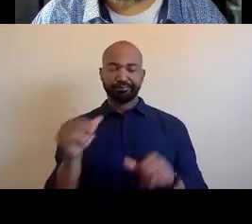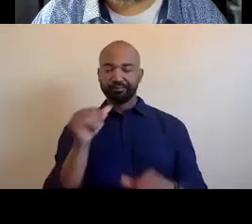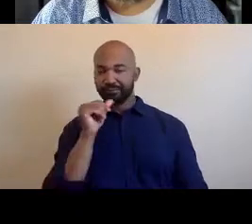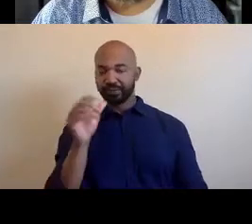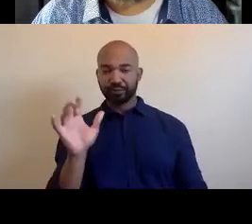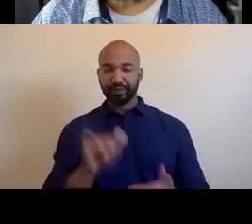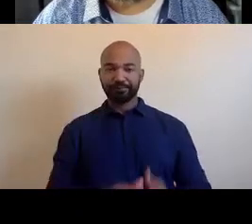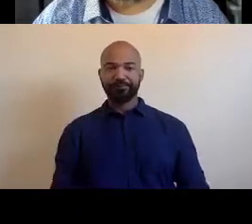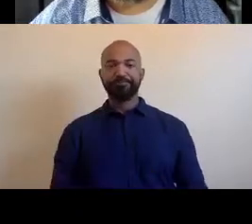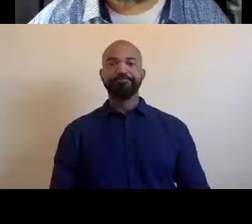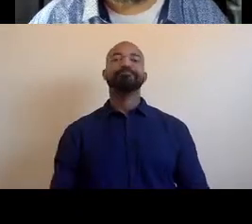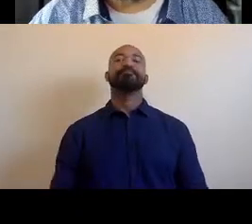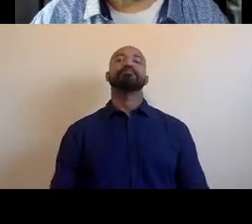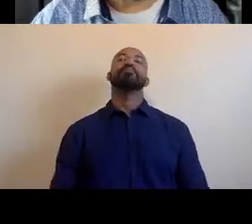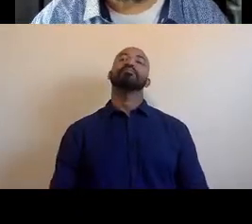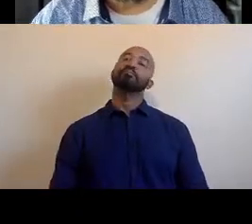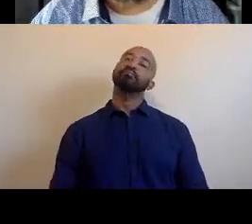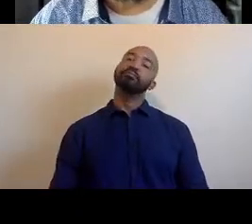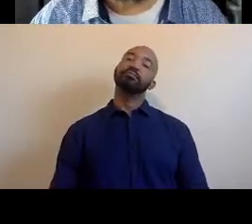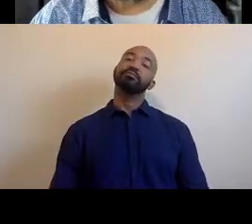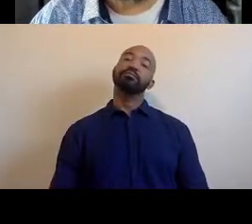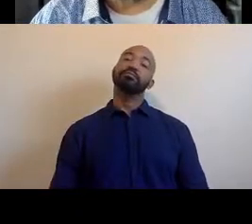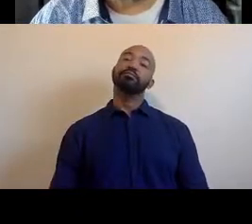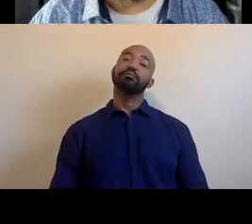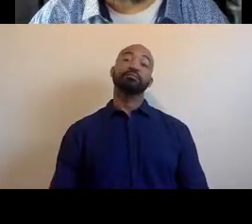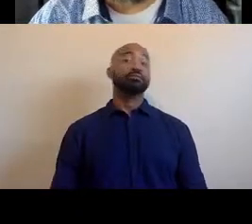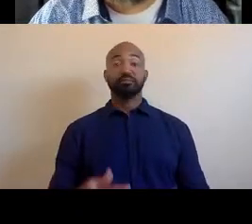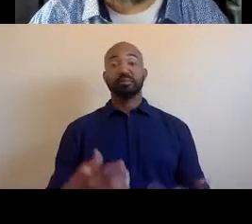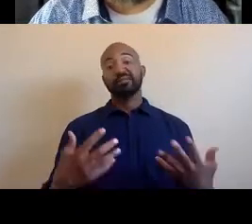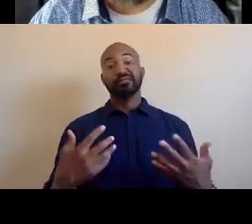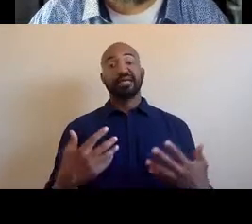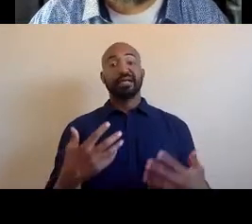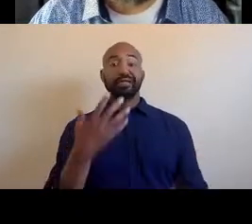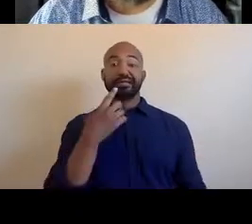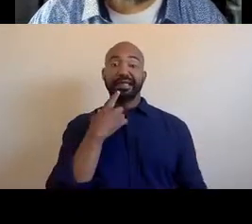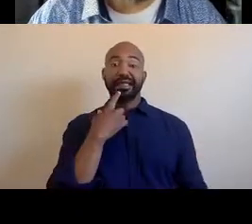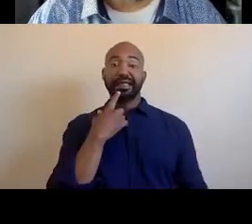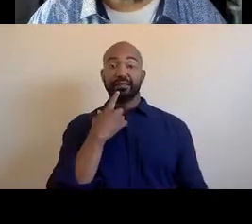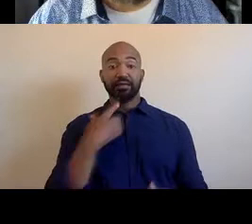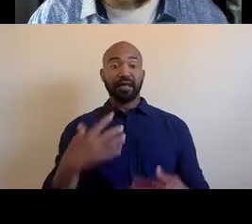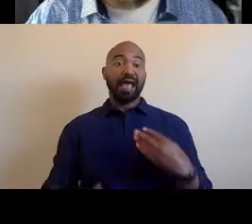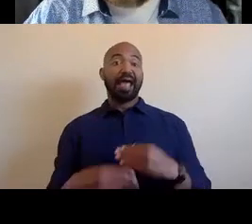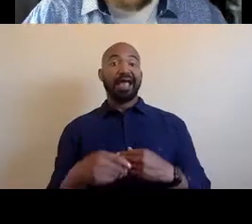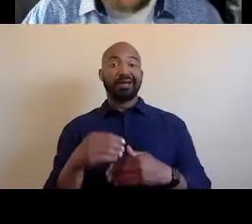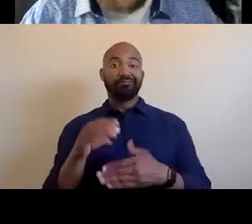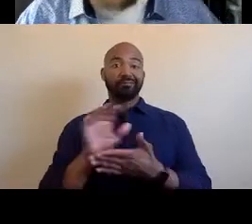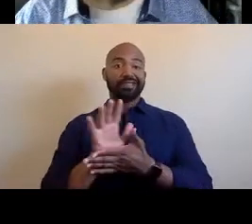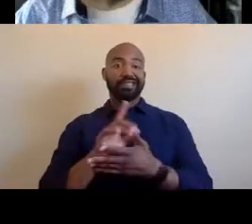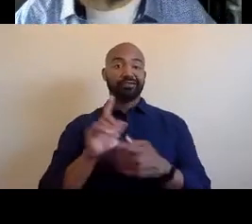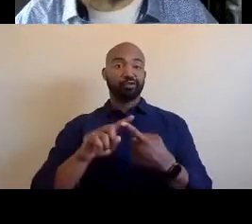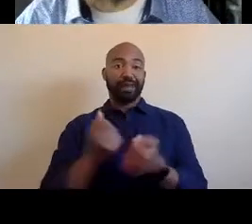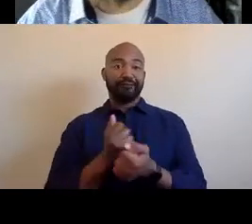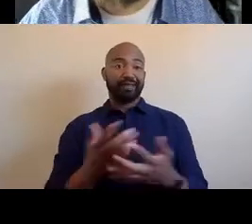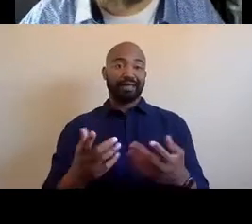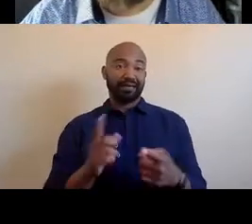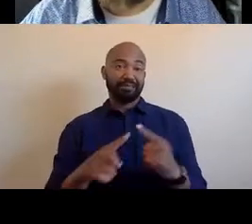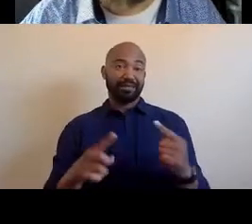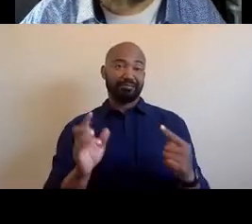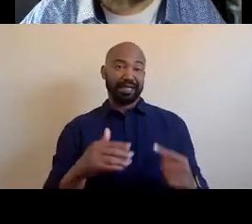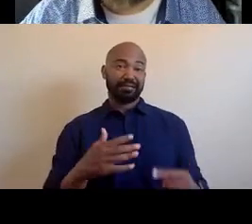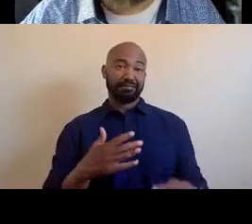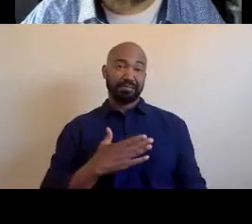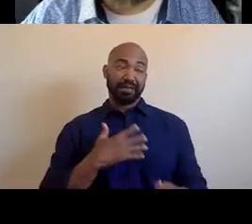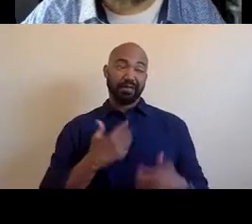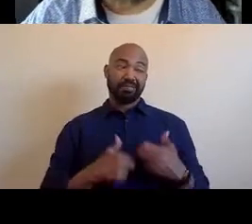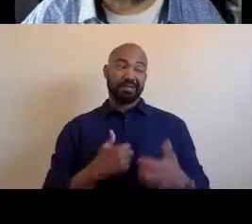I'll tell you that I would recommend slathering everything with cheese, but don't listen to me. That's just my own, that's my own thing. In addition,